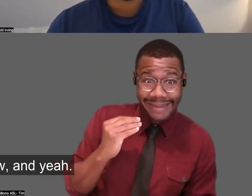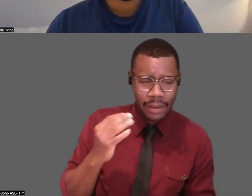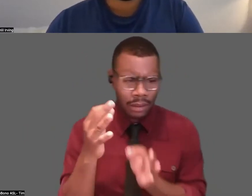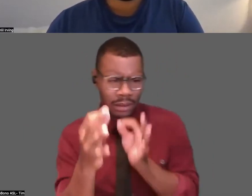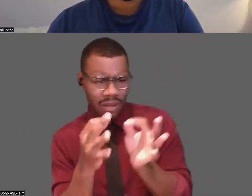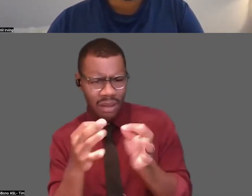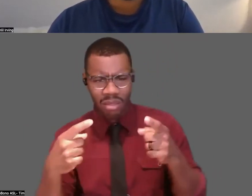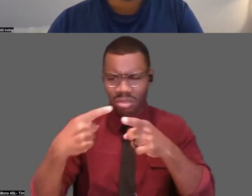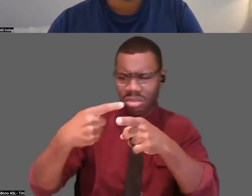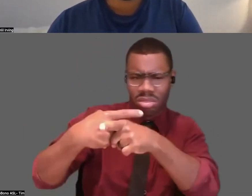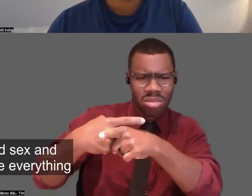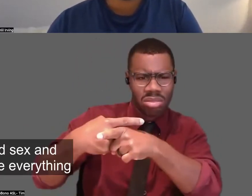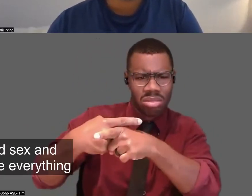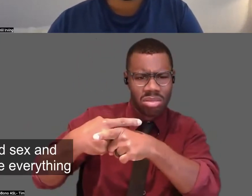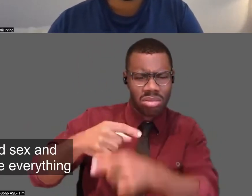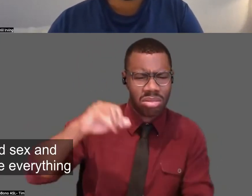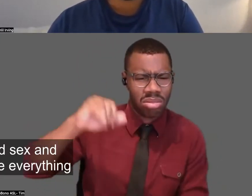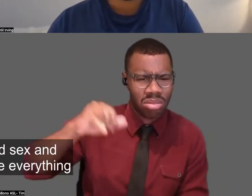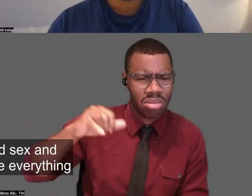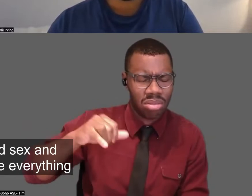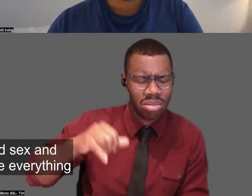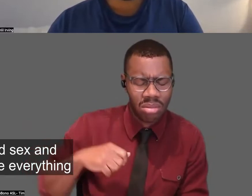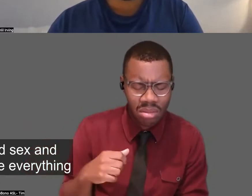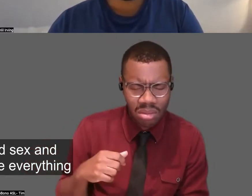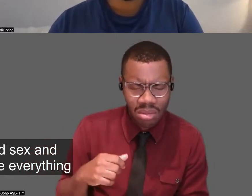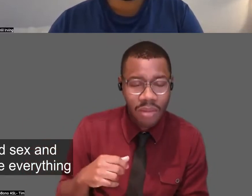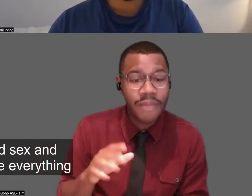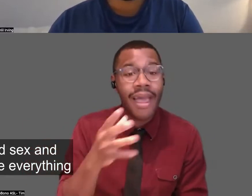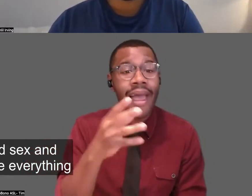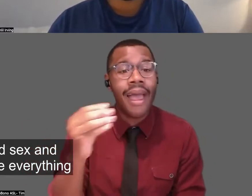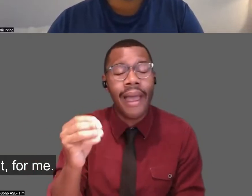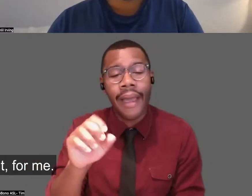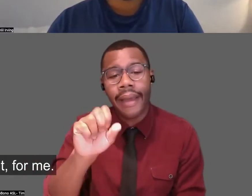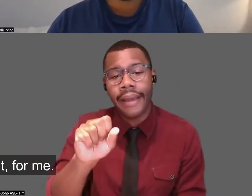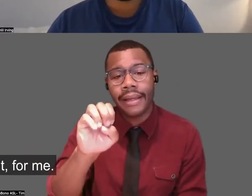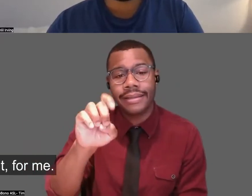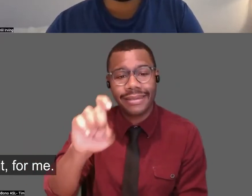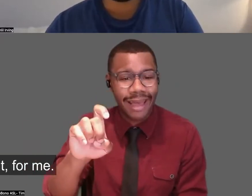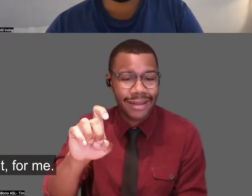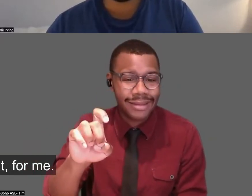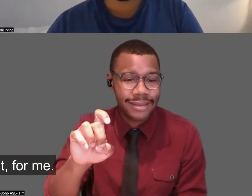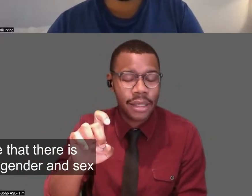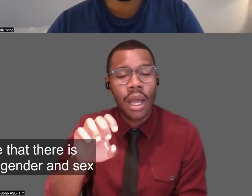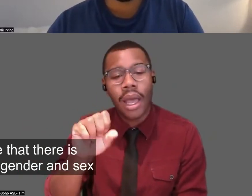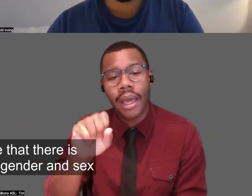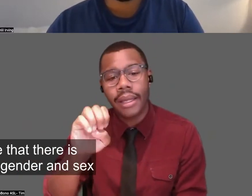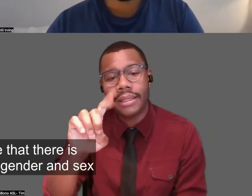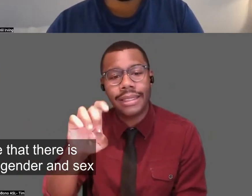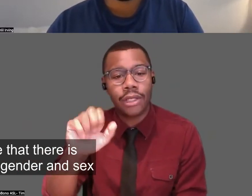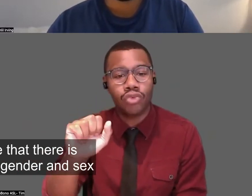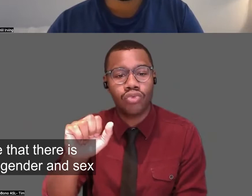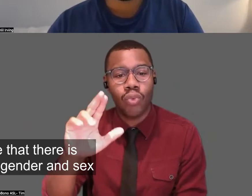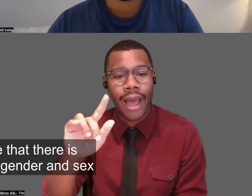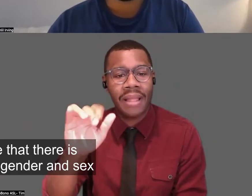you know, and yeah, and so, and sex and sexuality have everything to do with it for me. That the